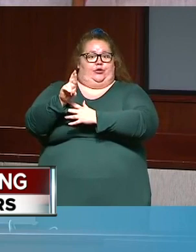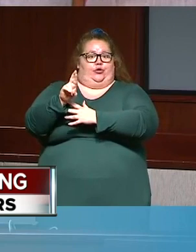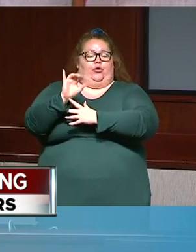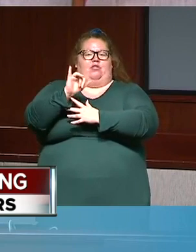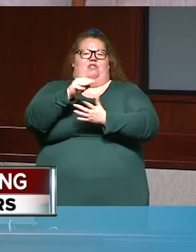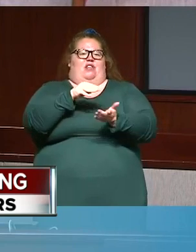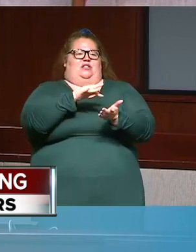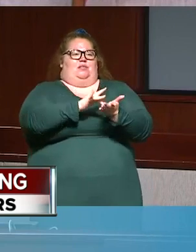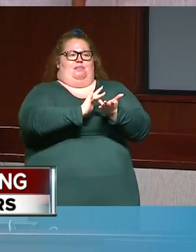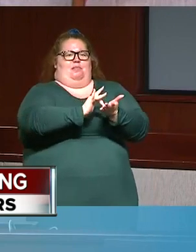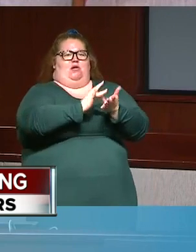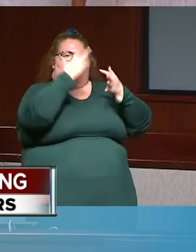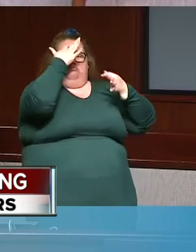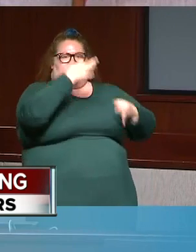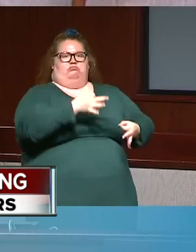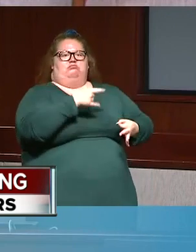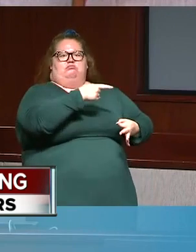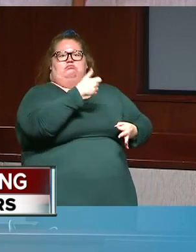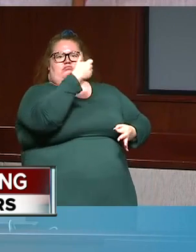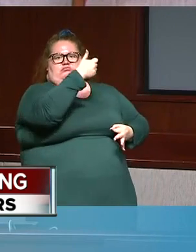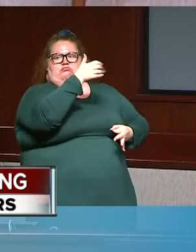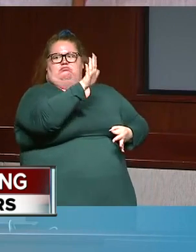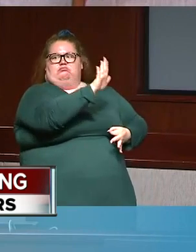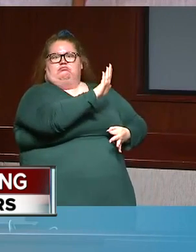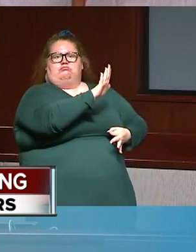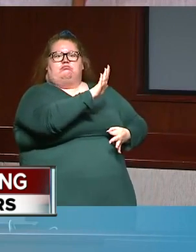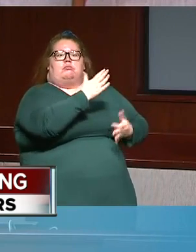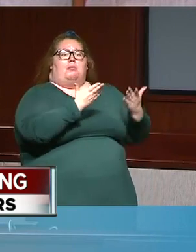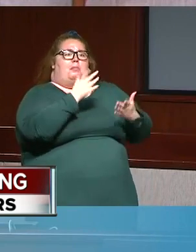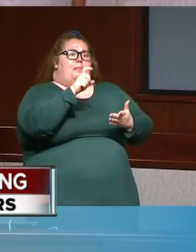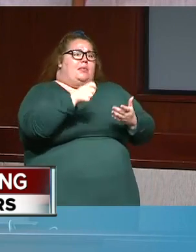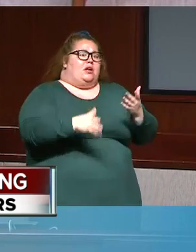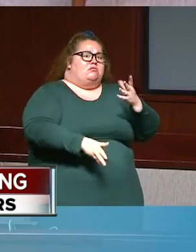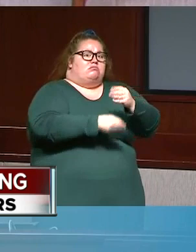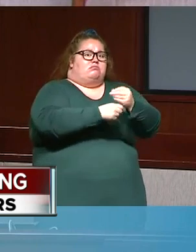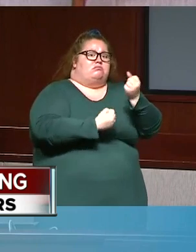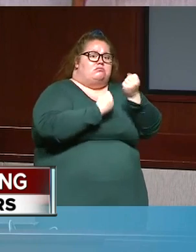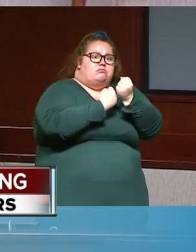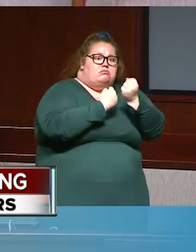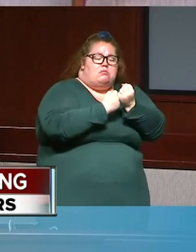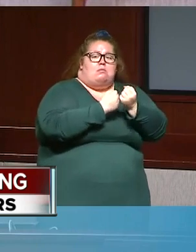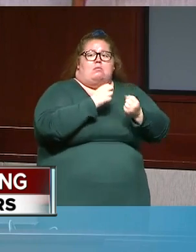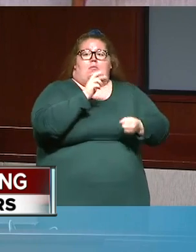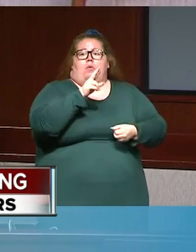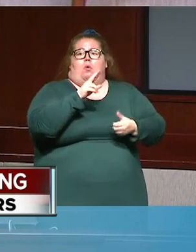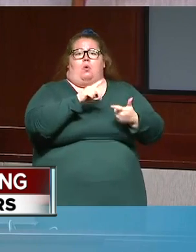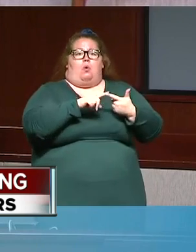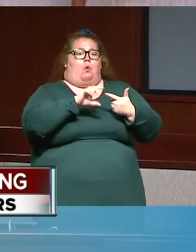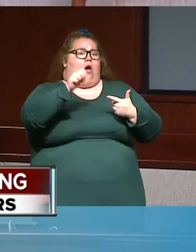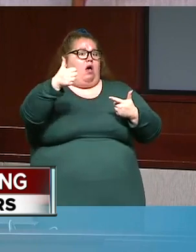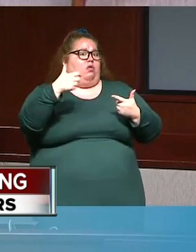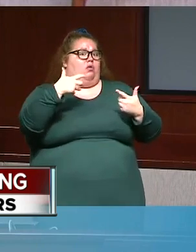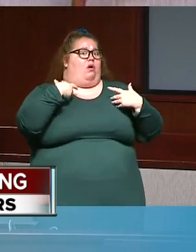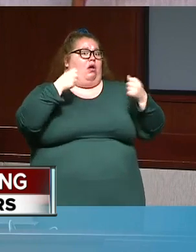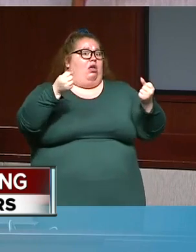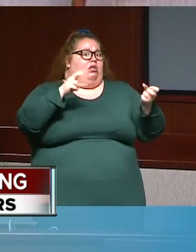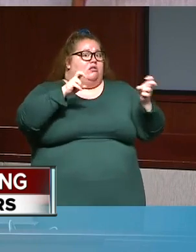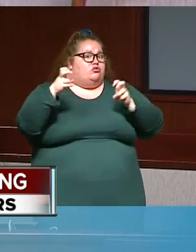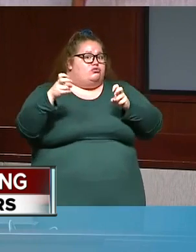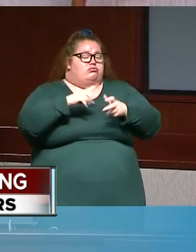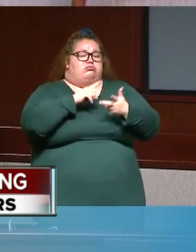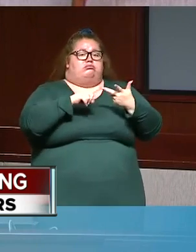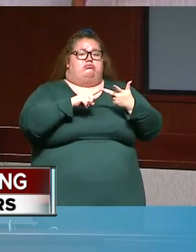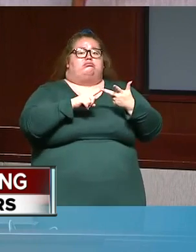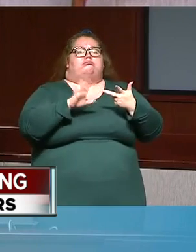healthcare providers, and it may be vent support, it may be additional comorbidities that a patient has, but the healthcare providers have